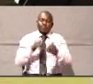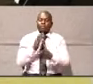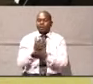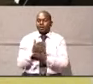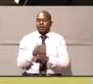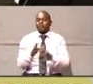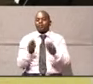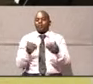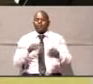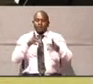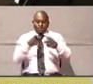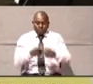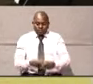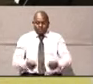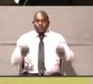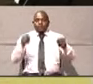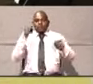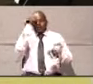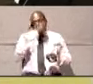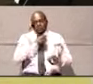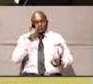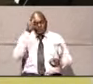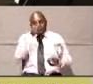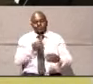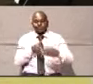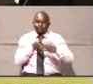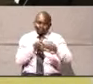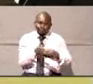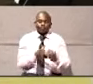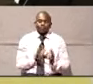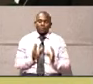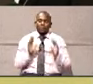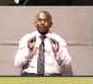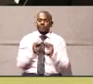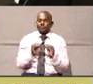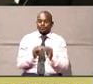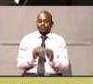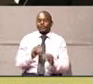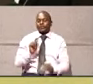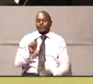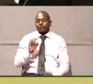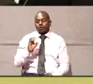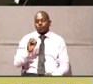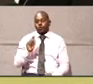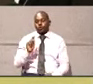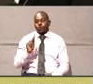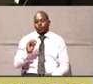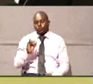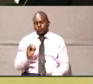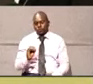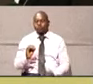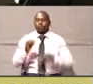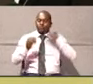revolution. Japanese and African leaders from the 50 countries are meeting here at the Tokyo International Conference on